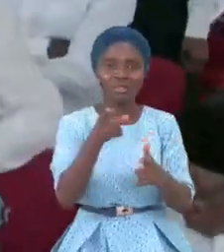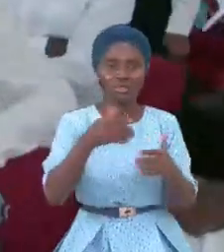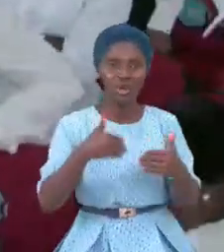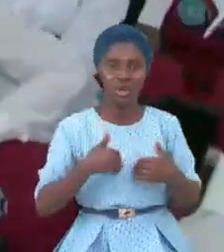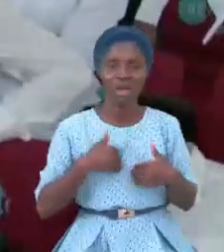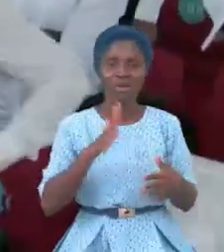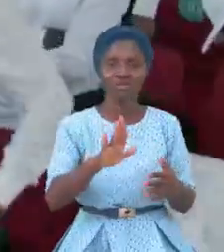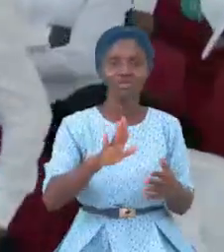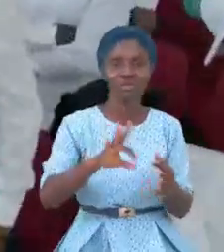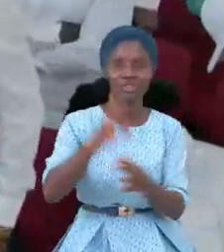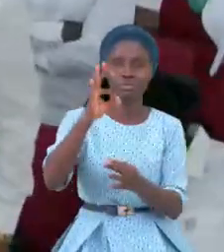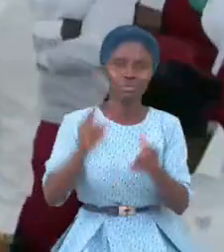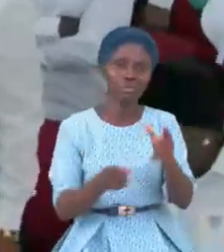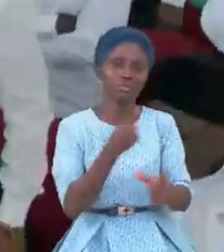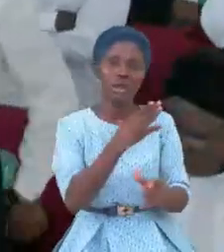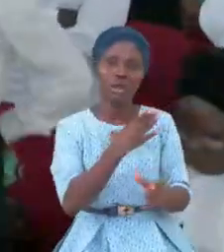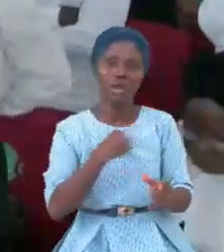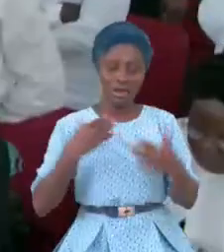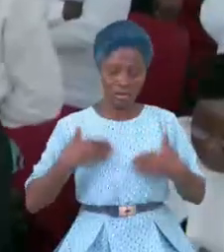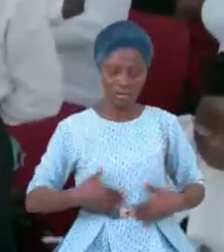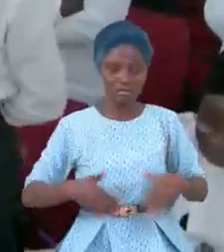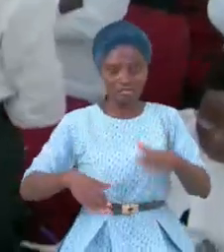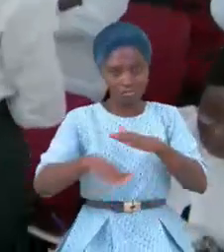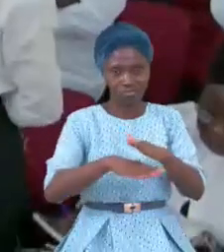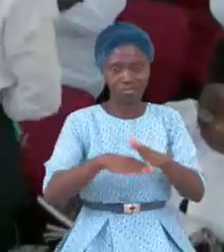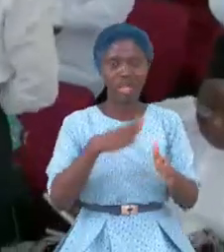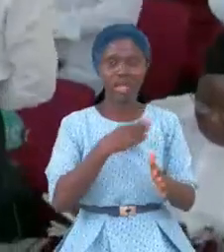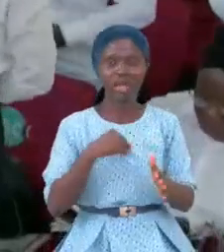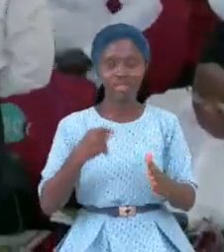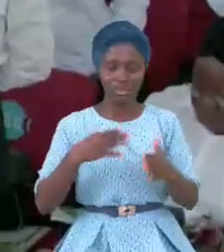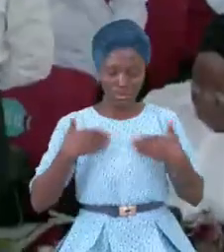charge, being in control of the body, and your body will not lead you